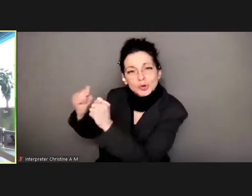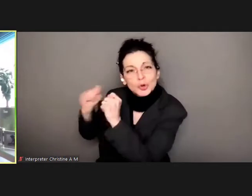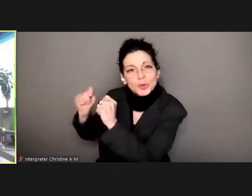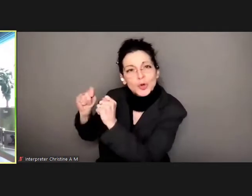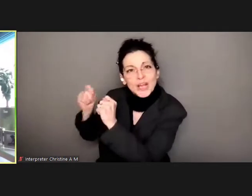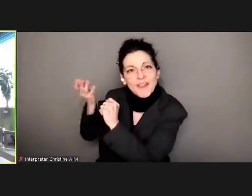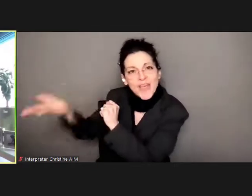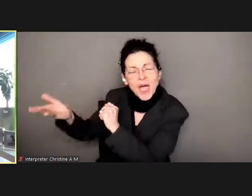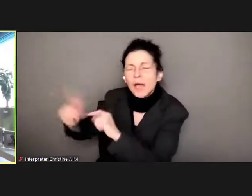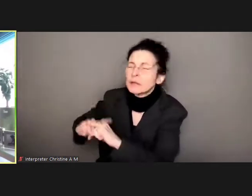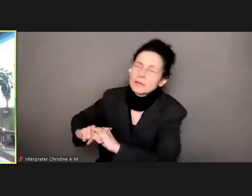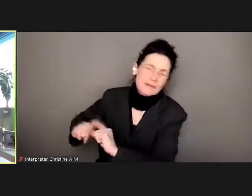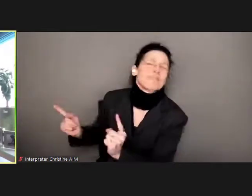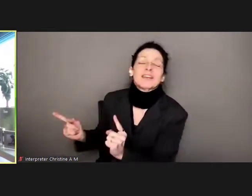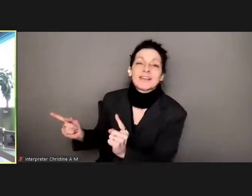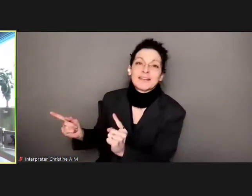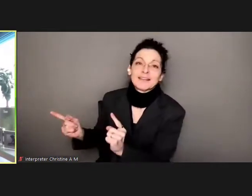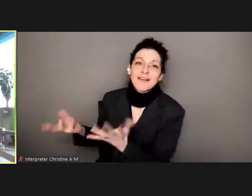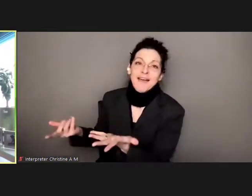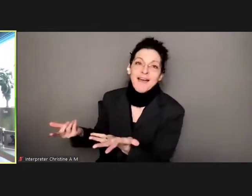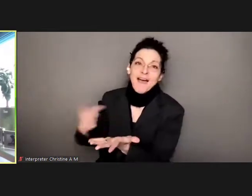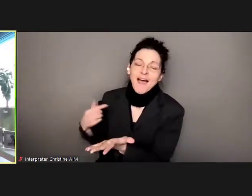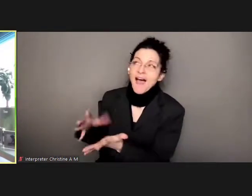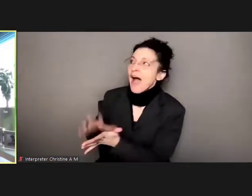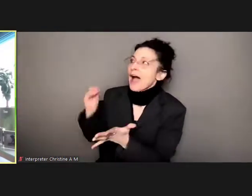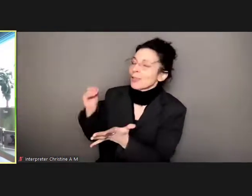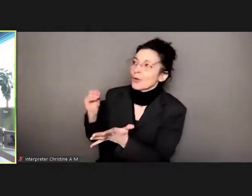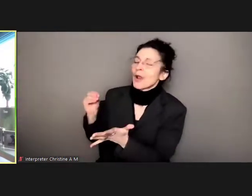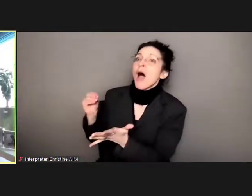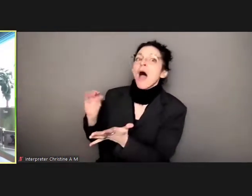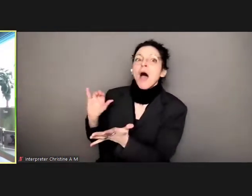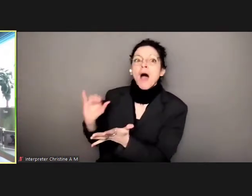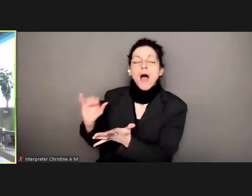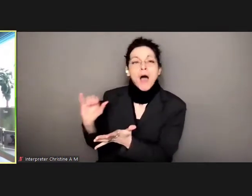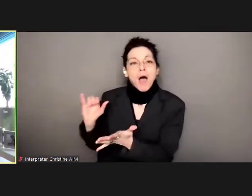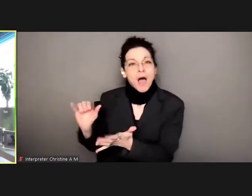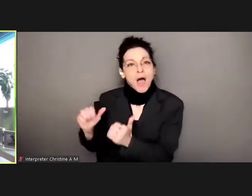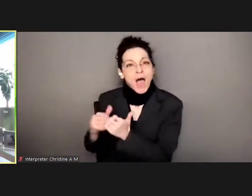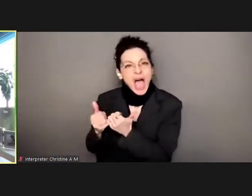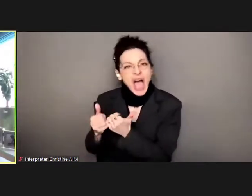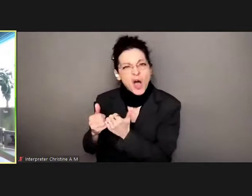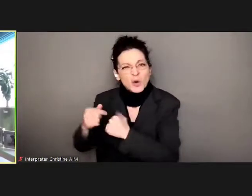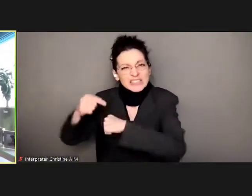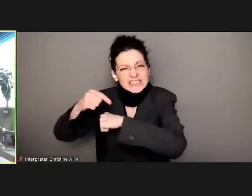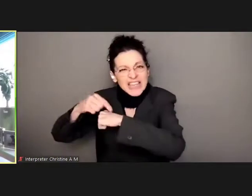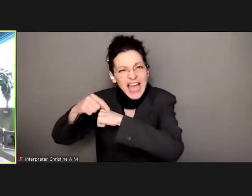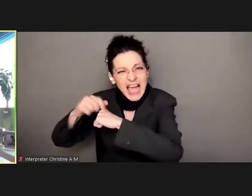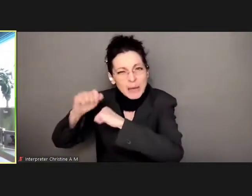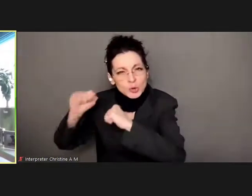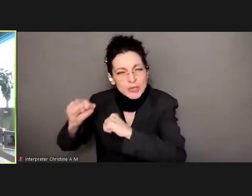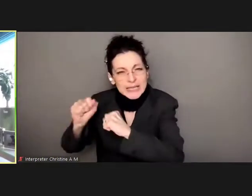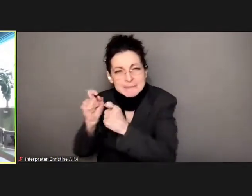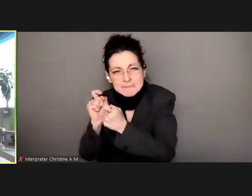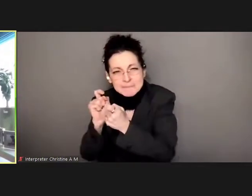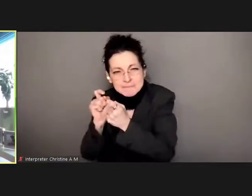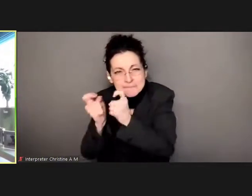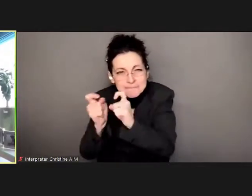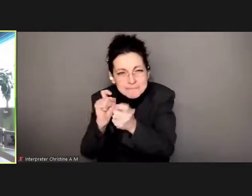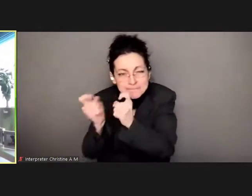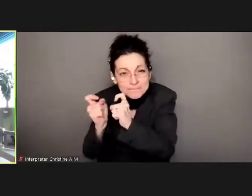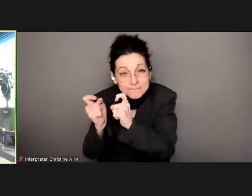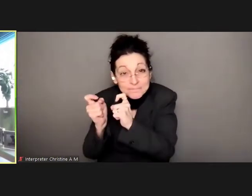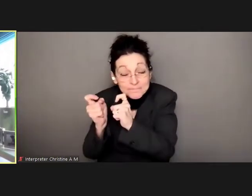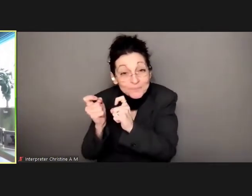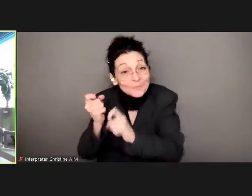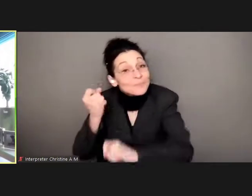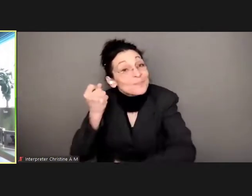so many things about trying to crimp time while still being in that hard march